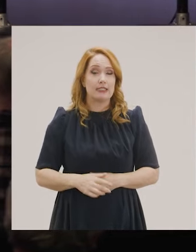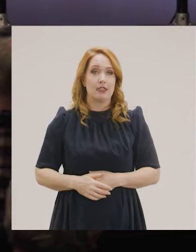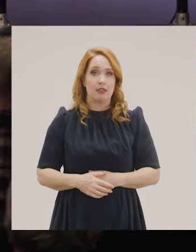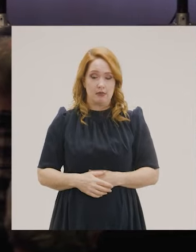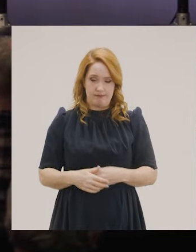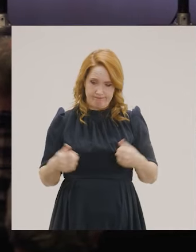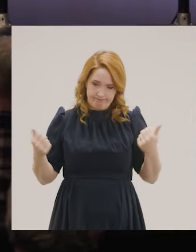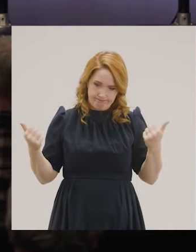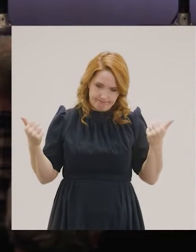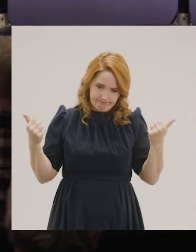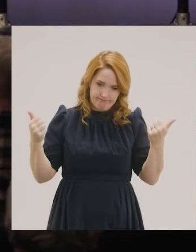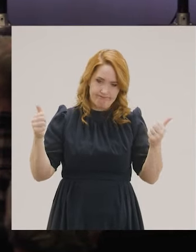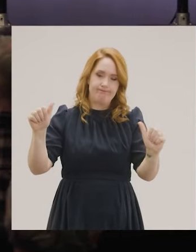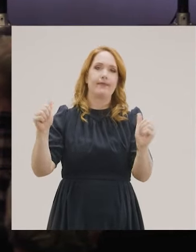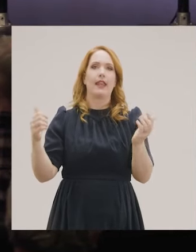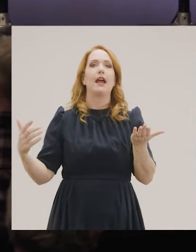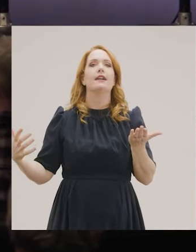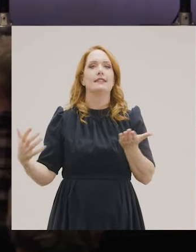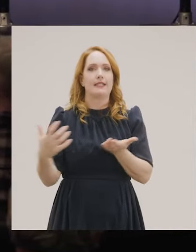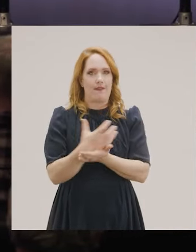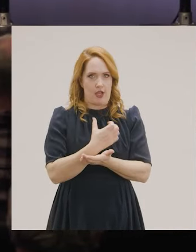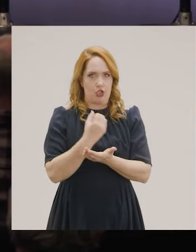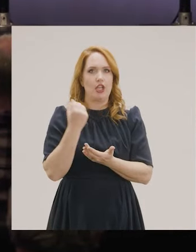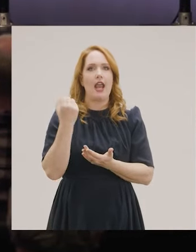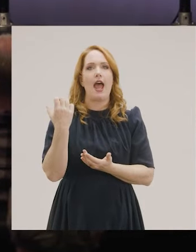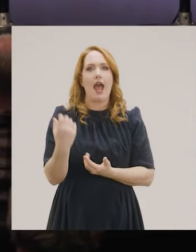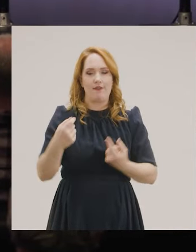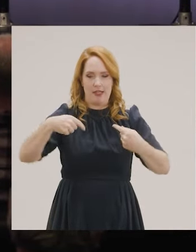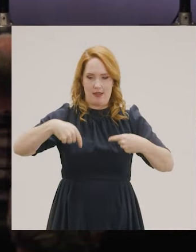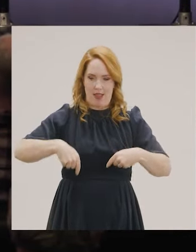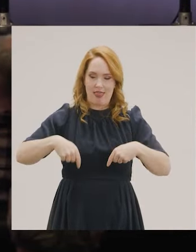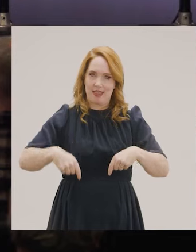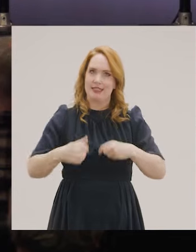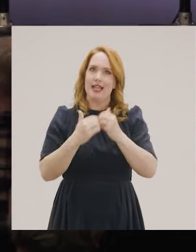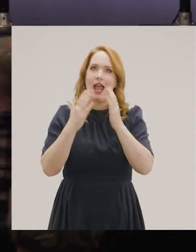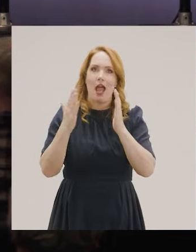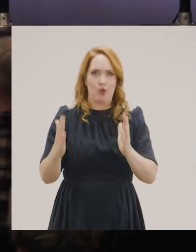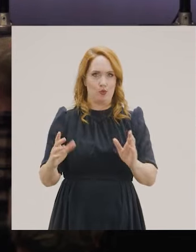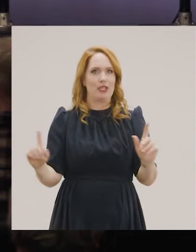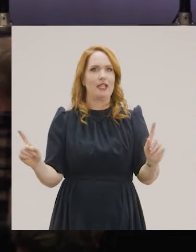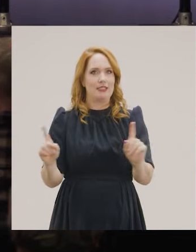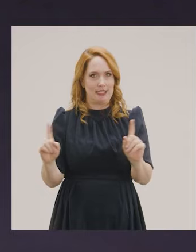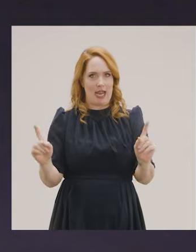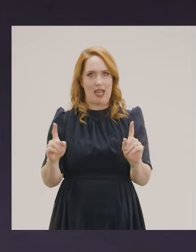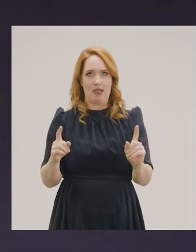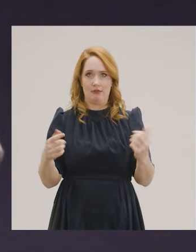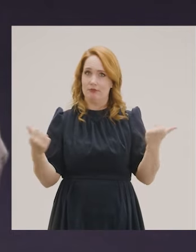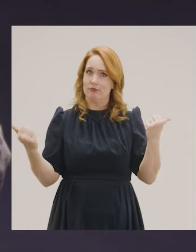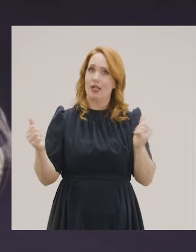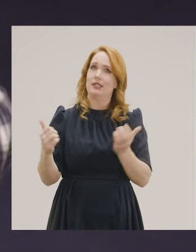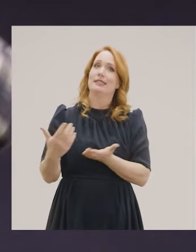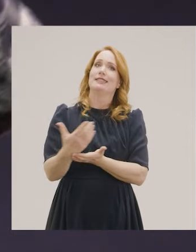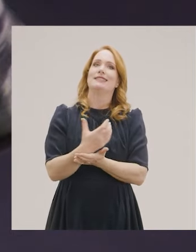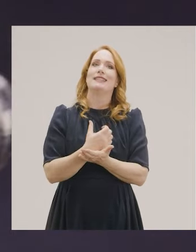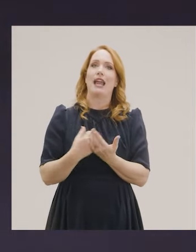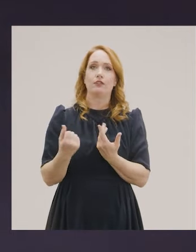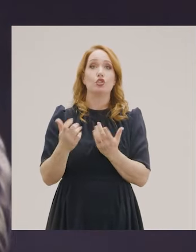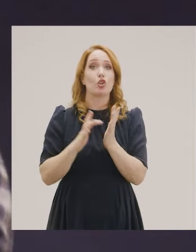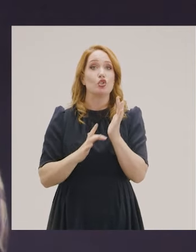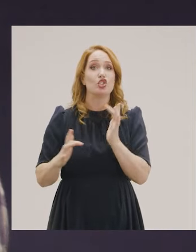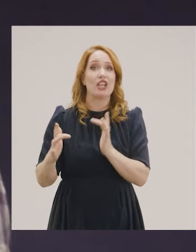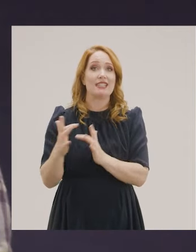Jesus said, salvation has come to this house today. Do you know what the word salvation means? It means to